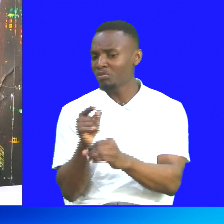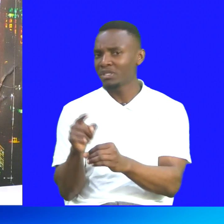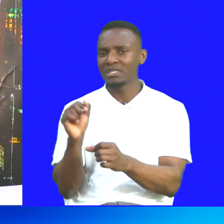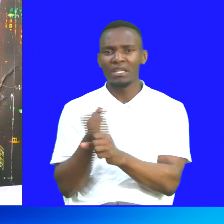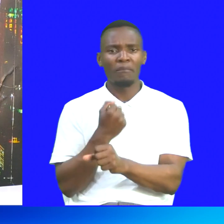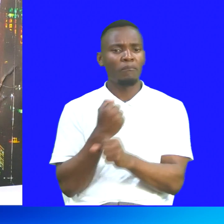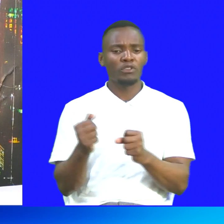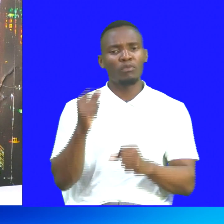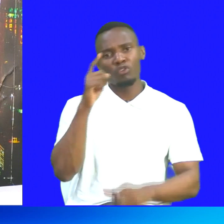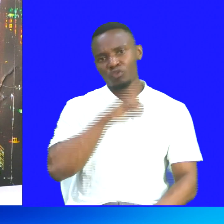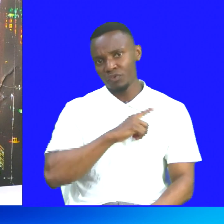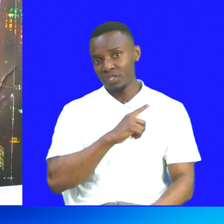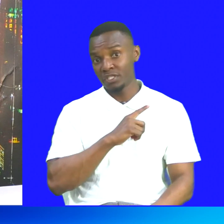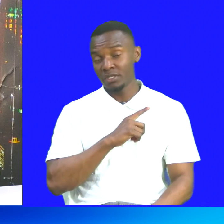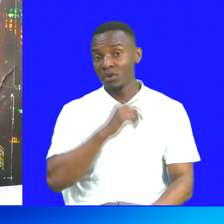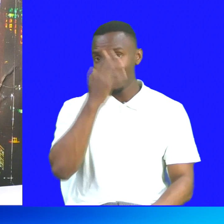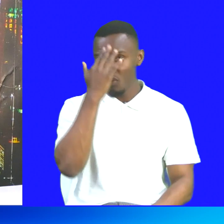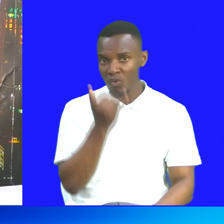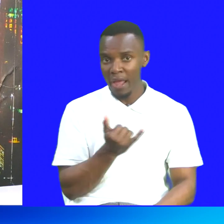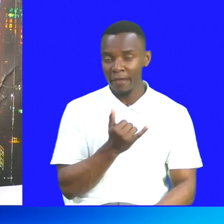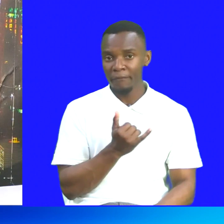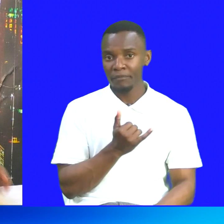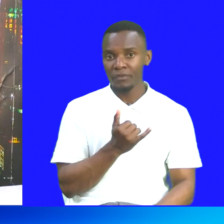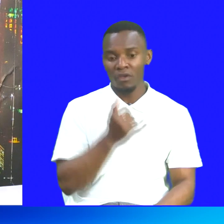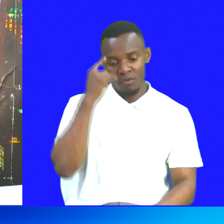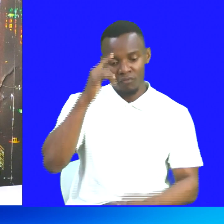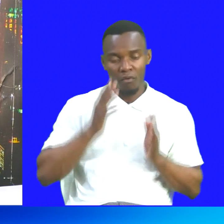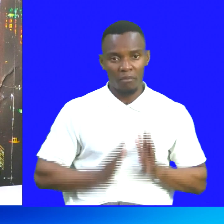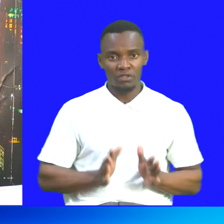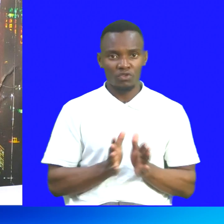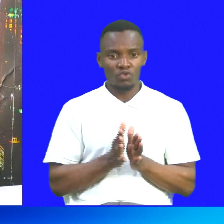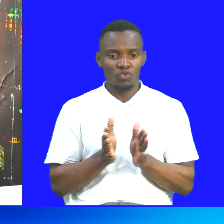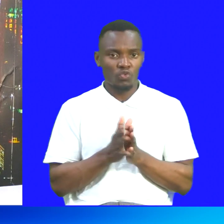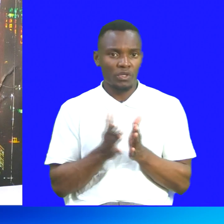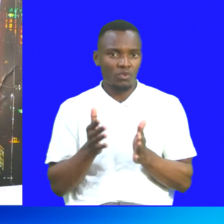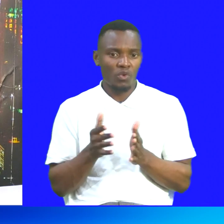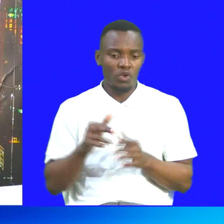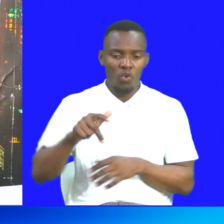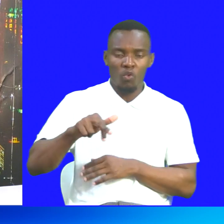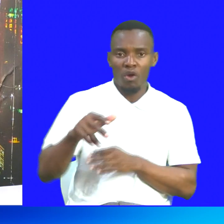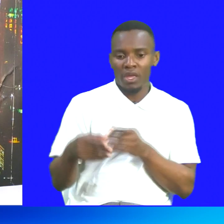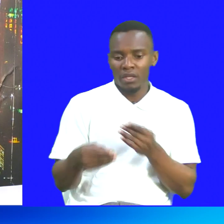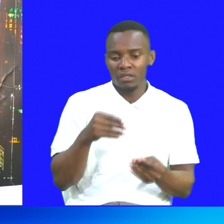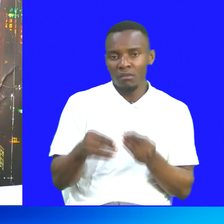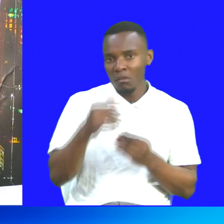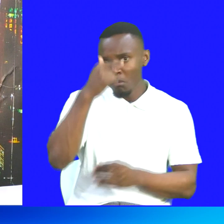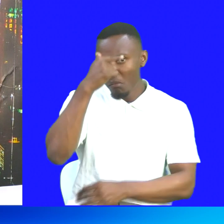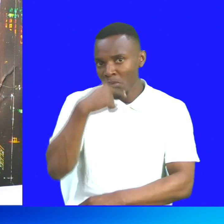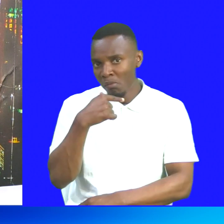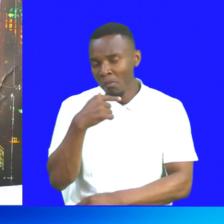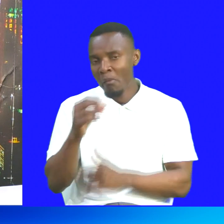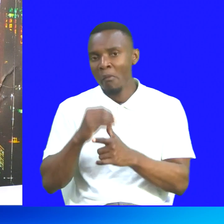to complete, especially for persons with a walking disability, blindness,